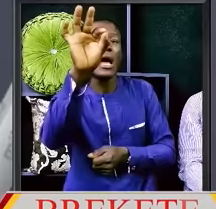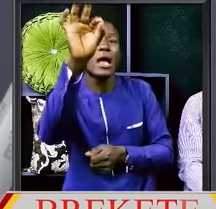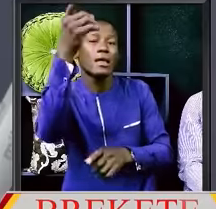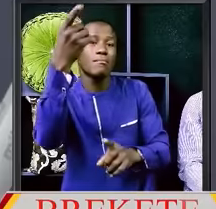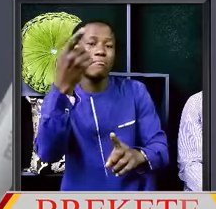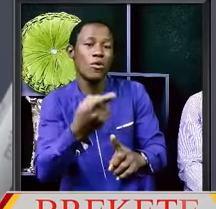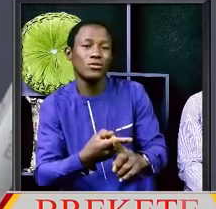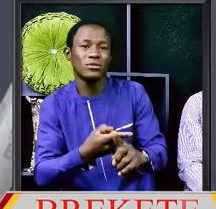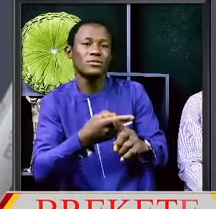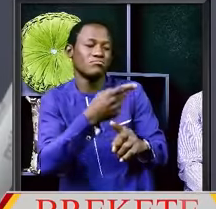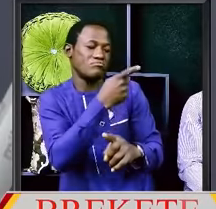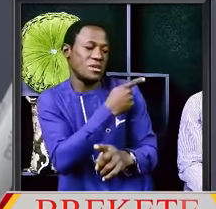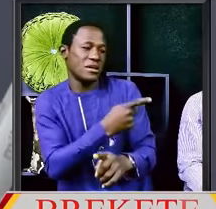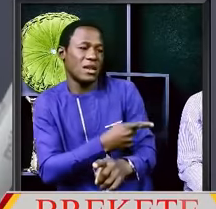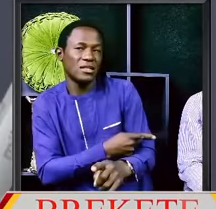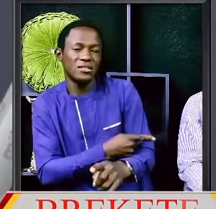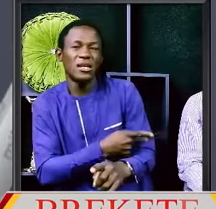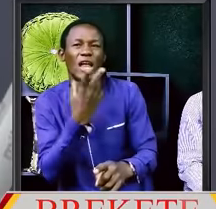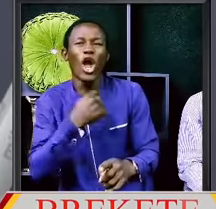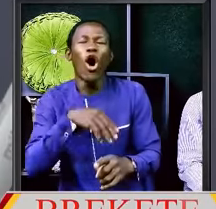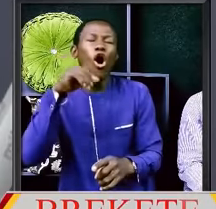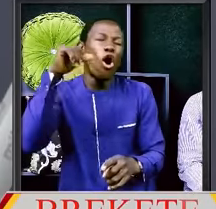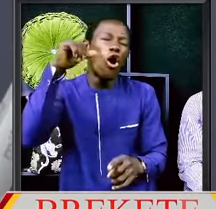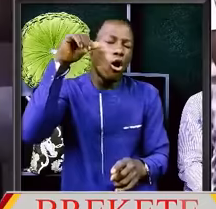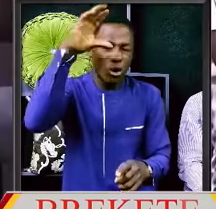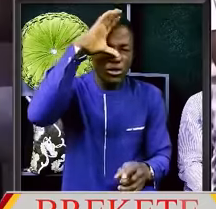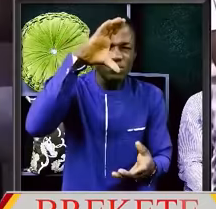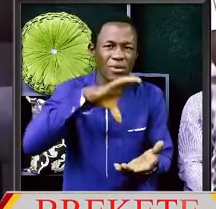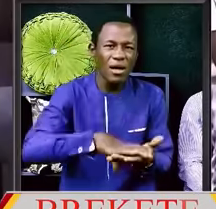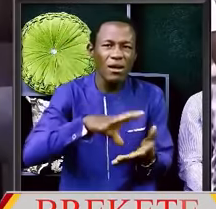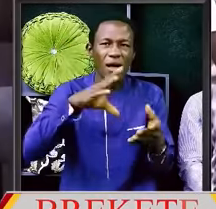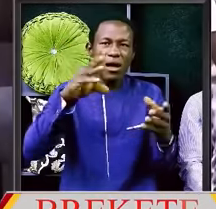Road, the car pieces.